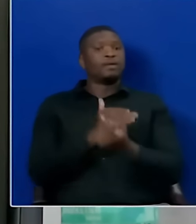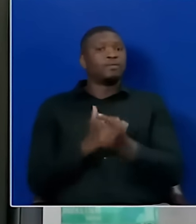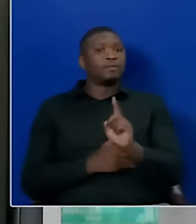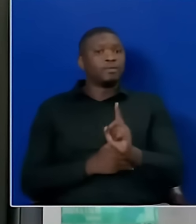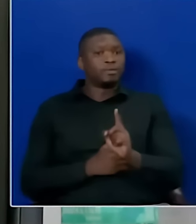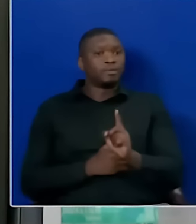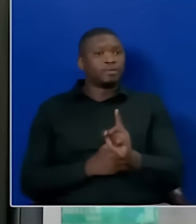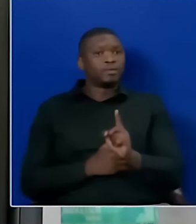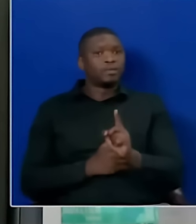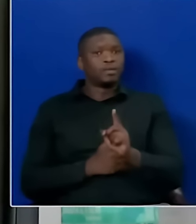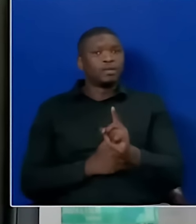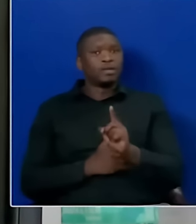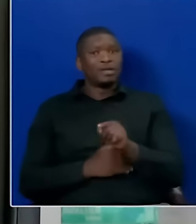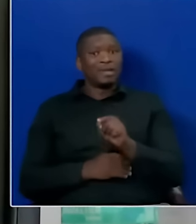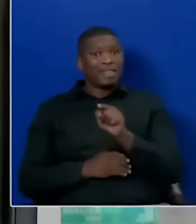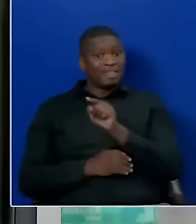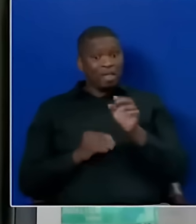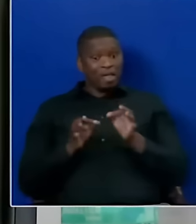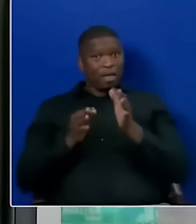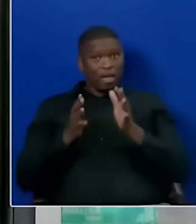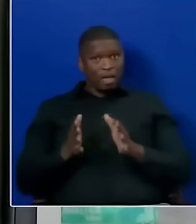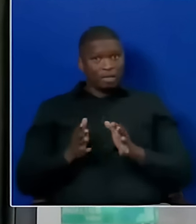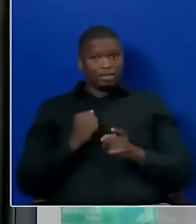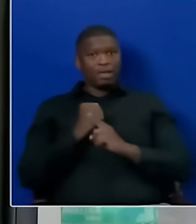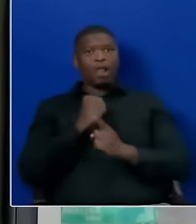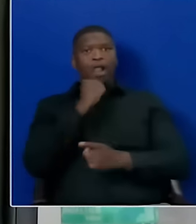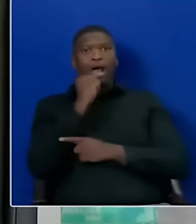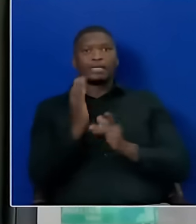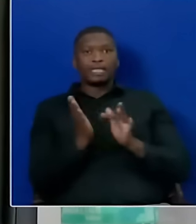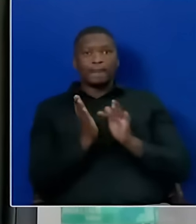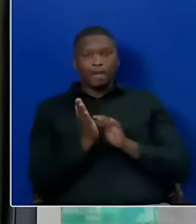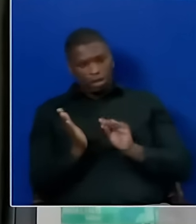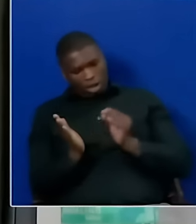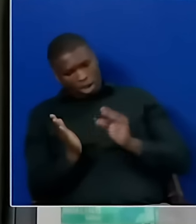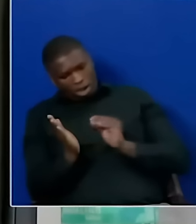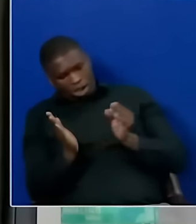go to the last page to change that date.